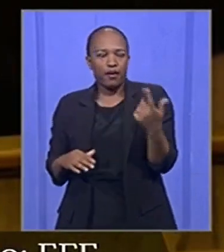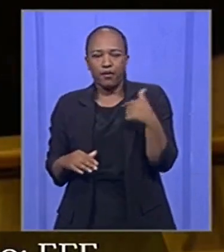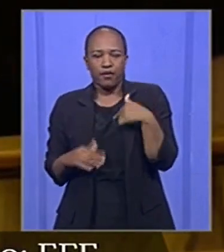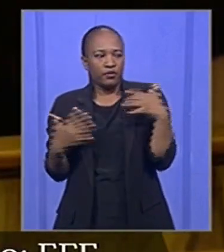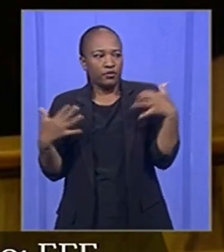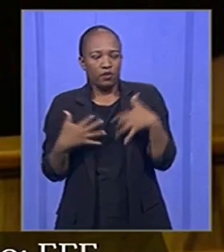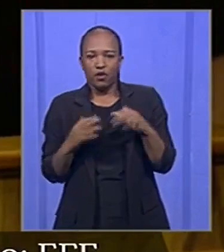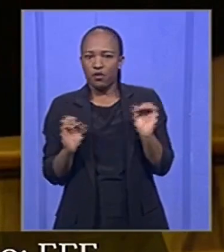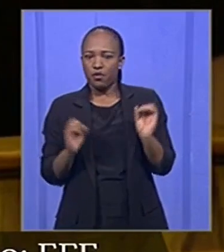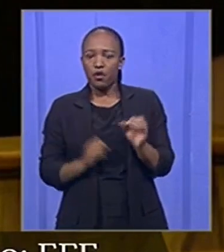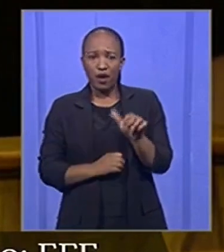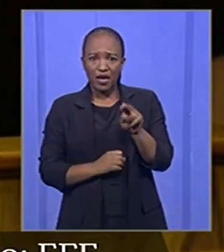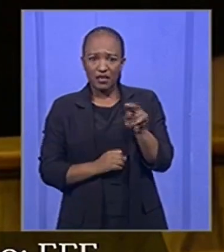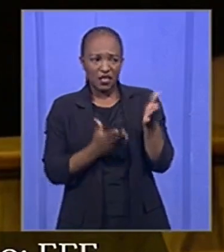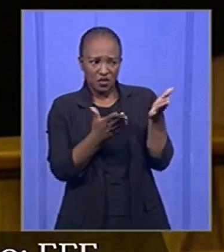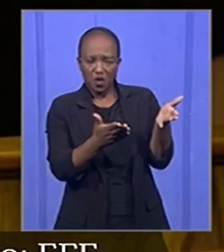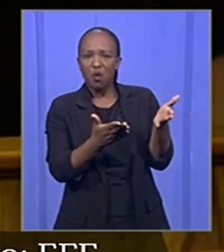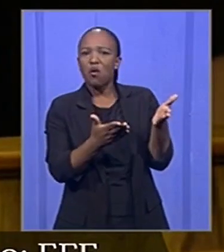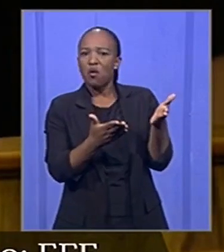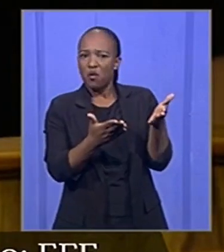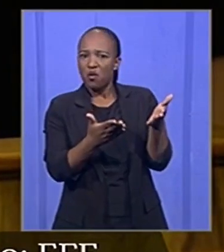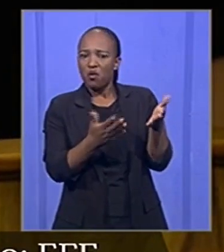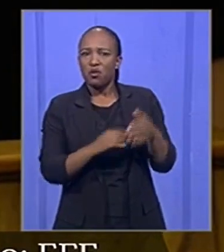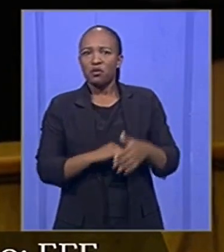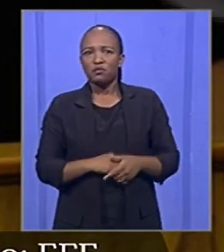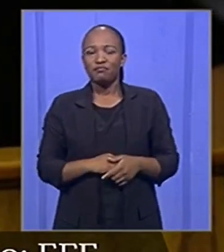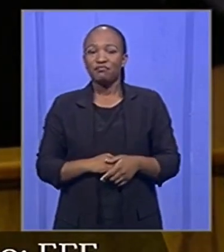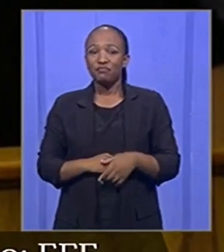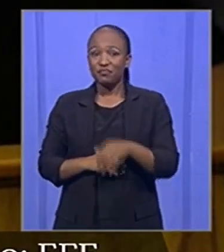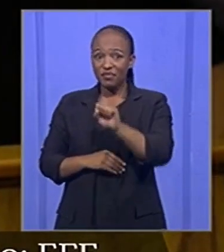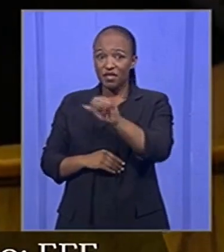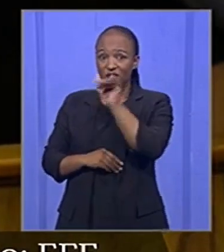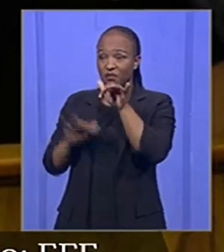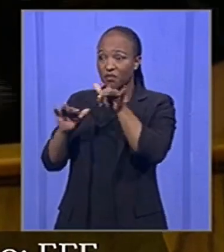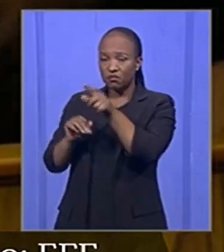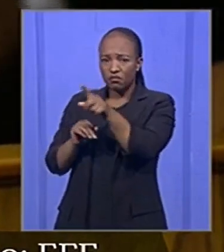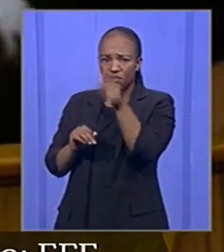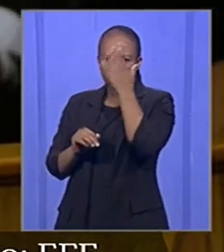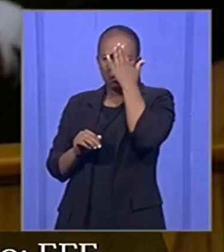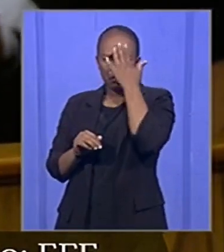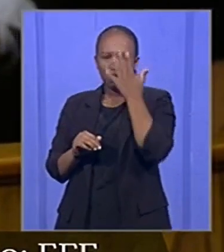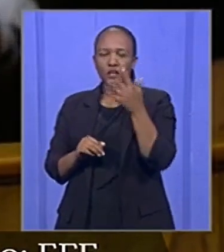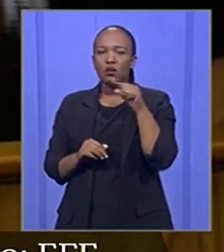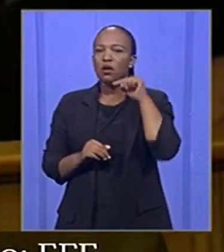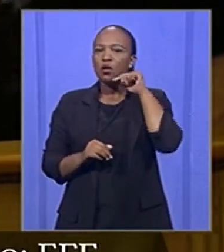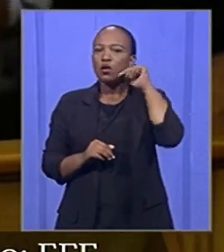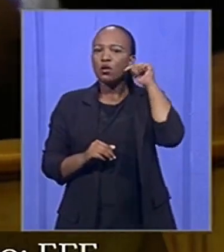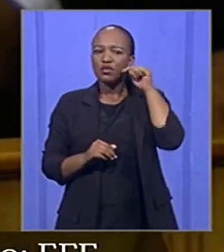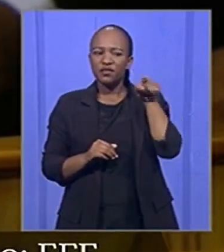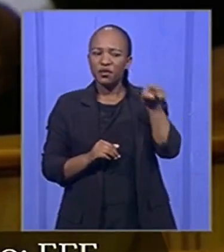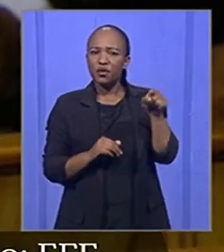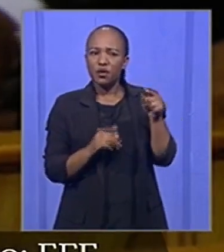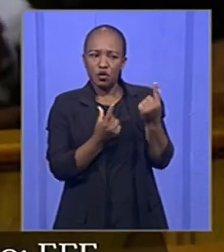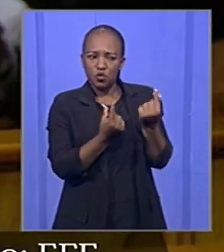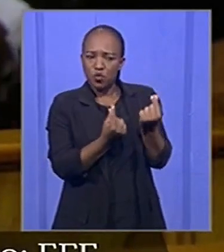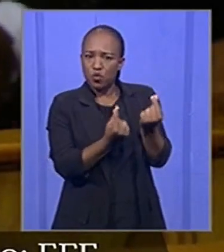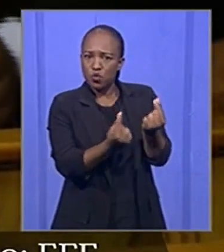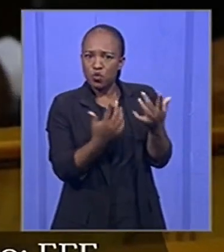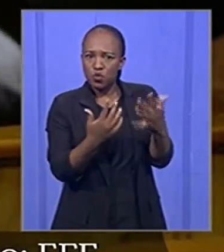ba matona a ANC. One thing which South Africa must know is that what Nosiviwe has been doing of